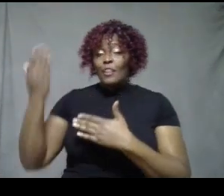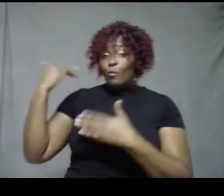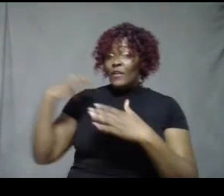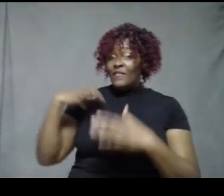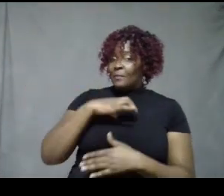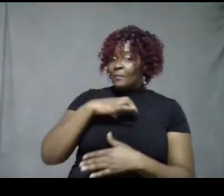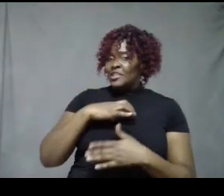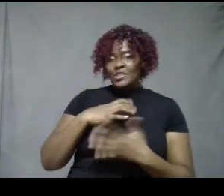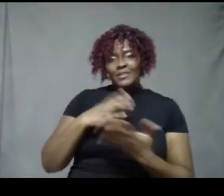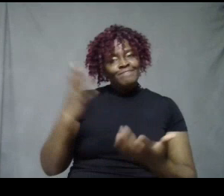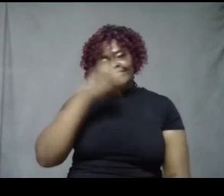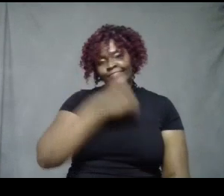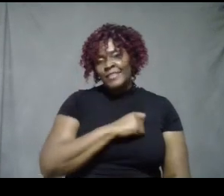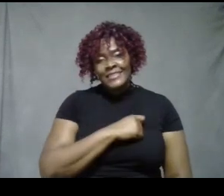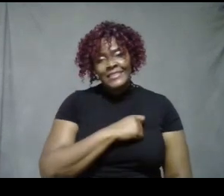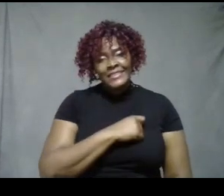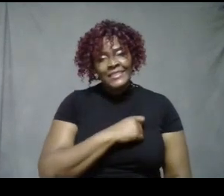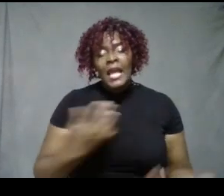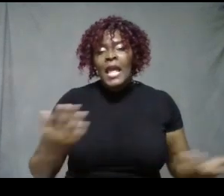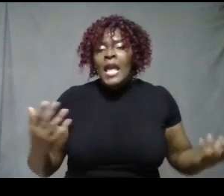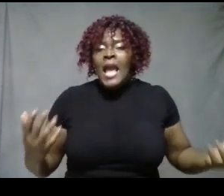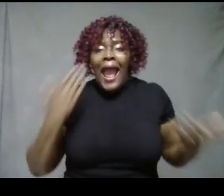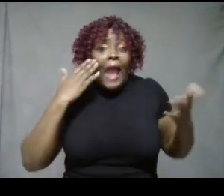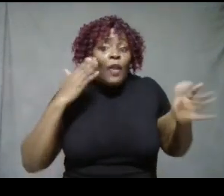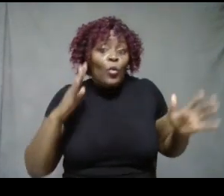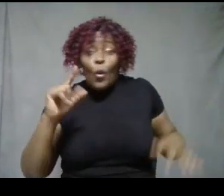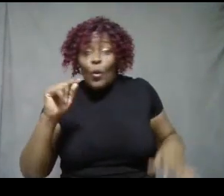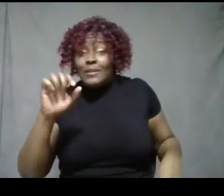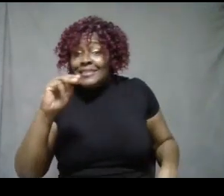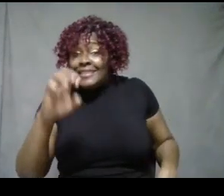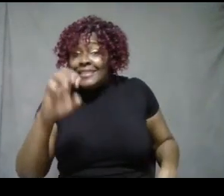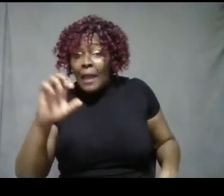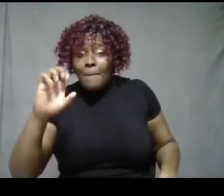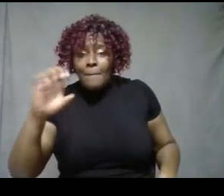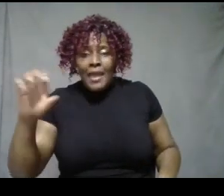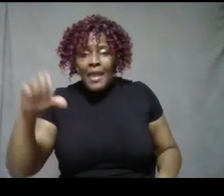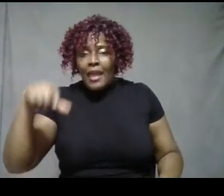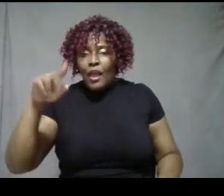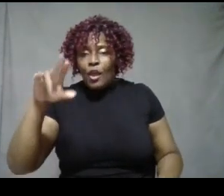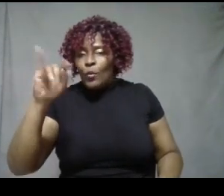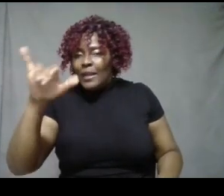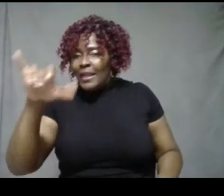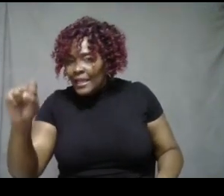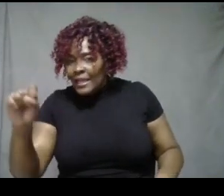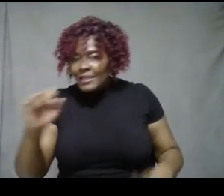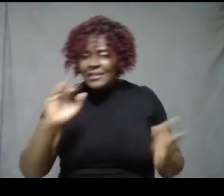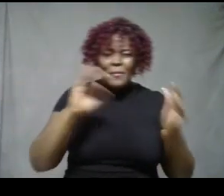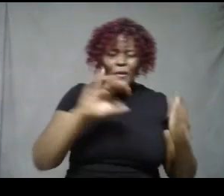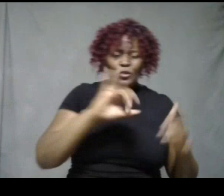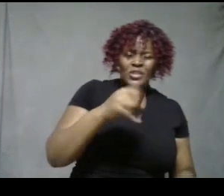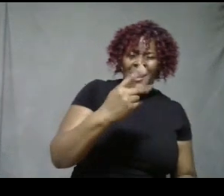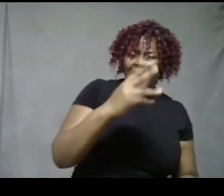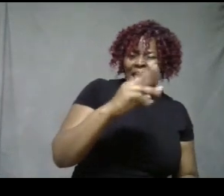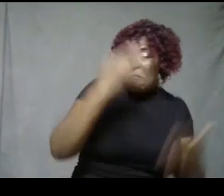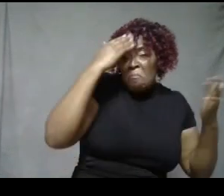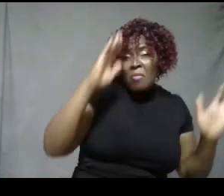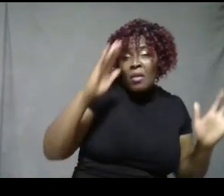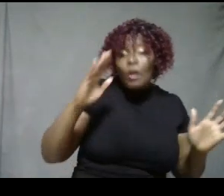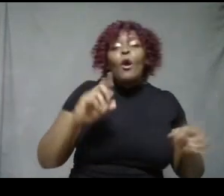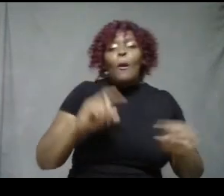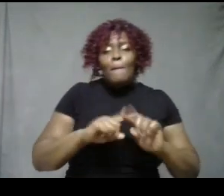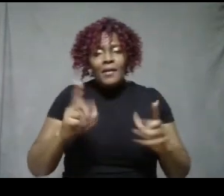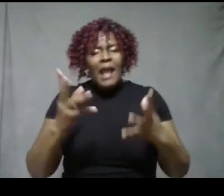don't know, you know, I don't know time equities, don't know, you know, JKM, obviously, but I want to make sure that if